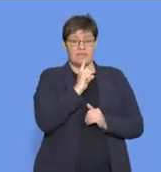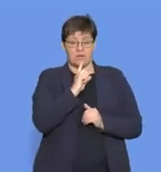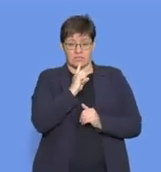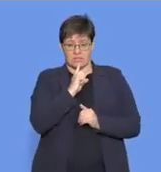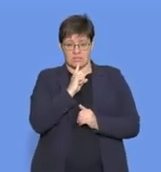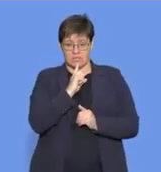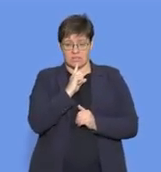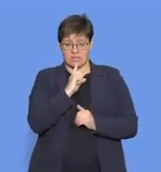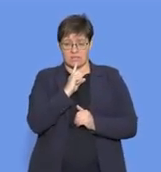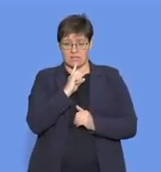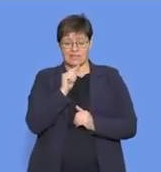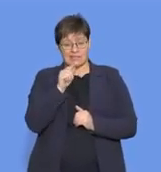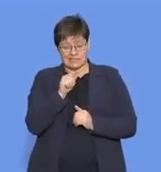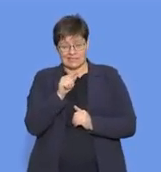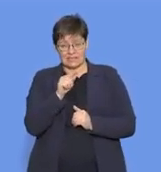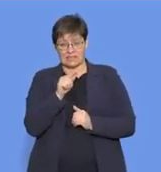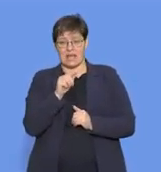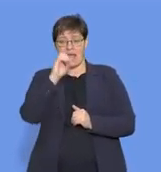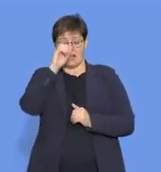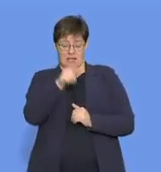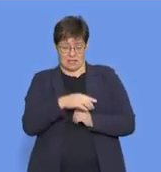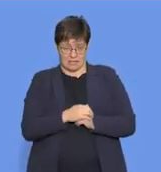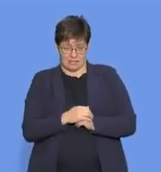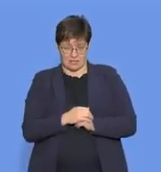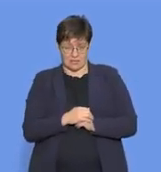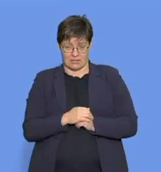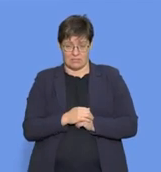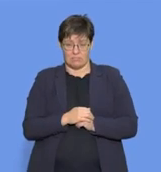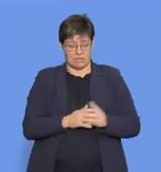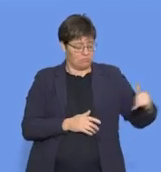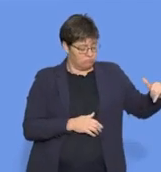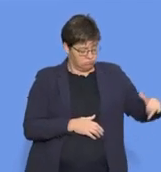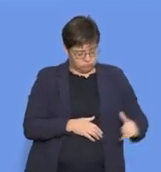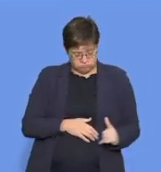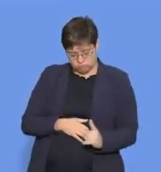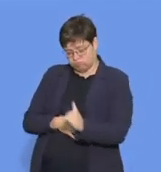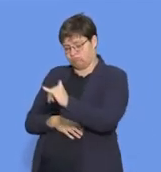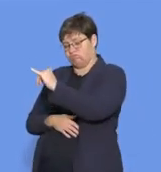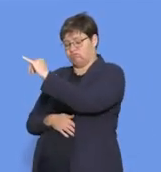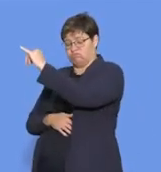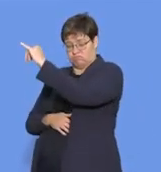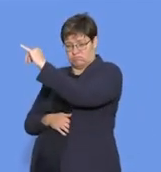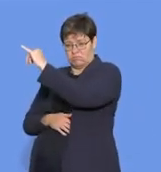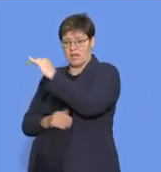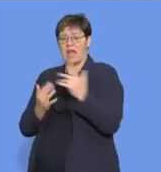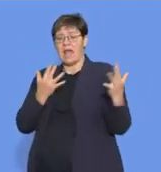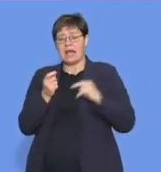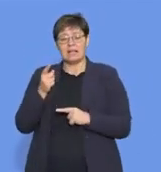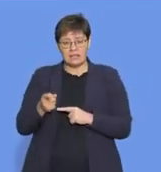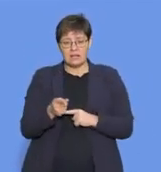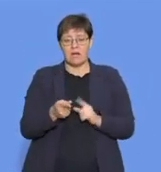1,000 meters at this angle. That's the angle they're talking about. Calculate the distance of the plane from its starting